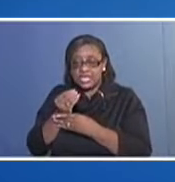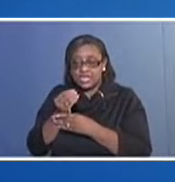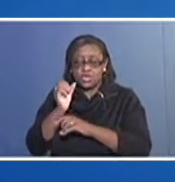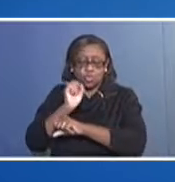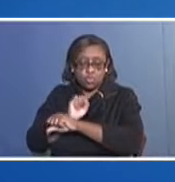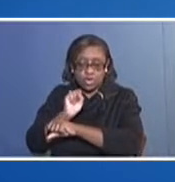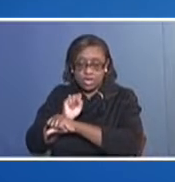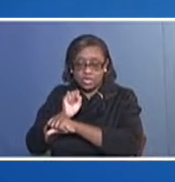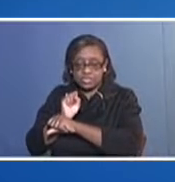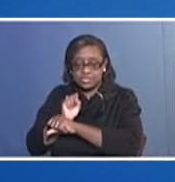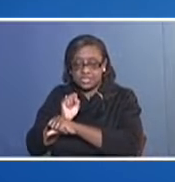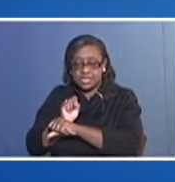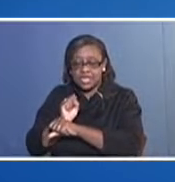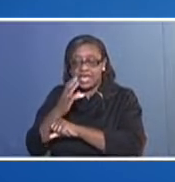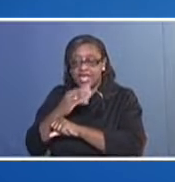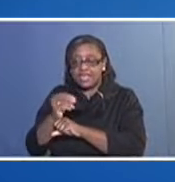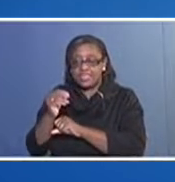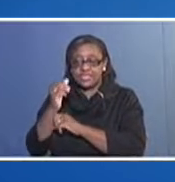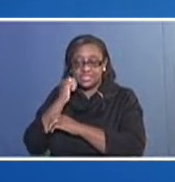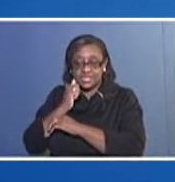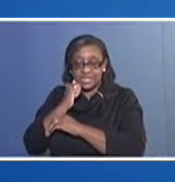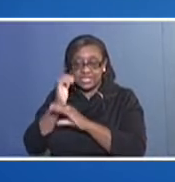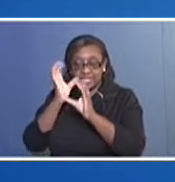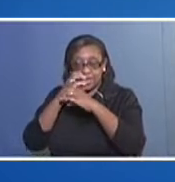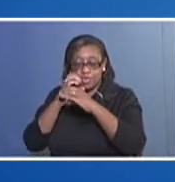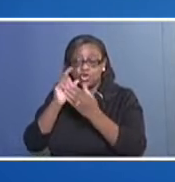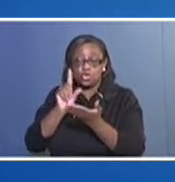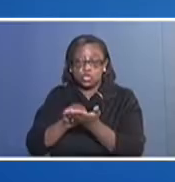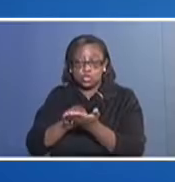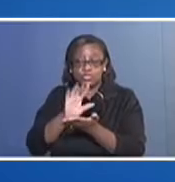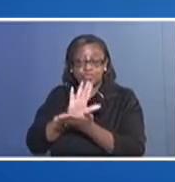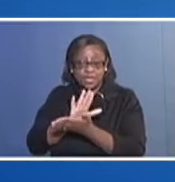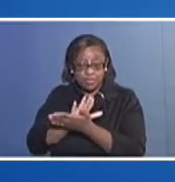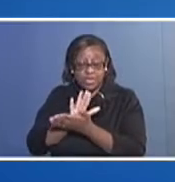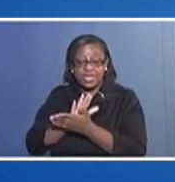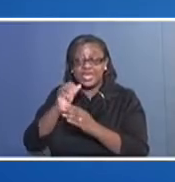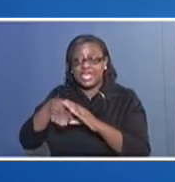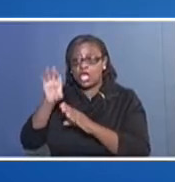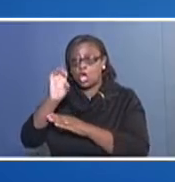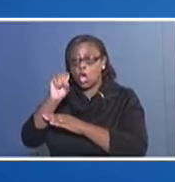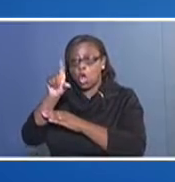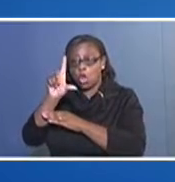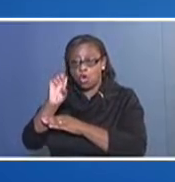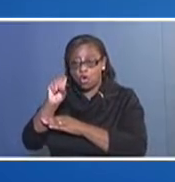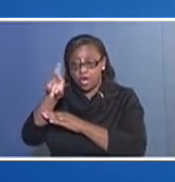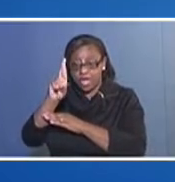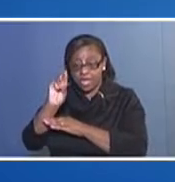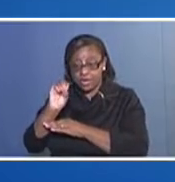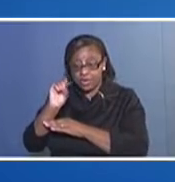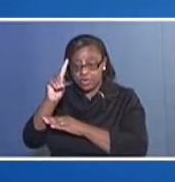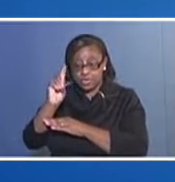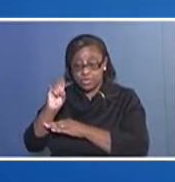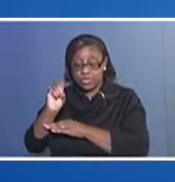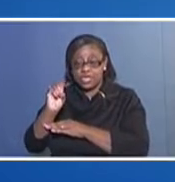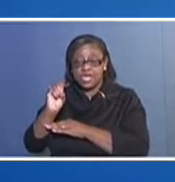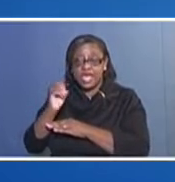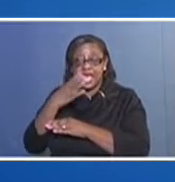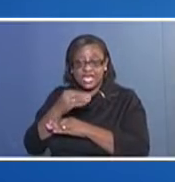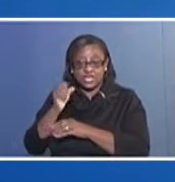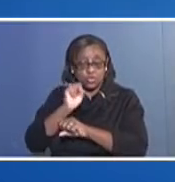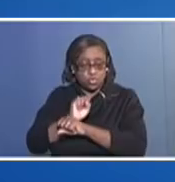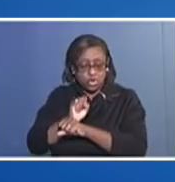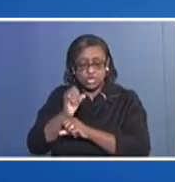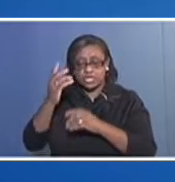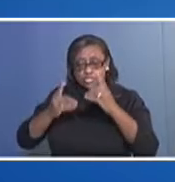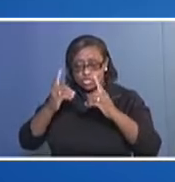handling at the Boulder Daily Camera, a newspaper company in Boulder, Colorado. Green has worked as a senior driver and